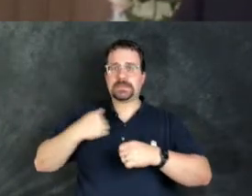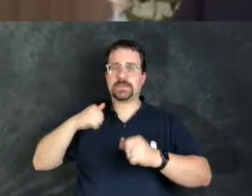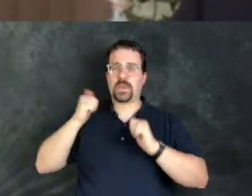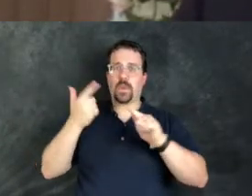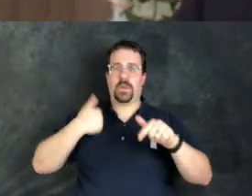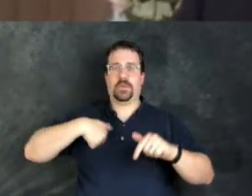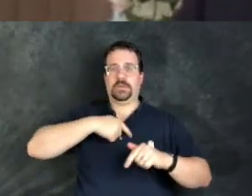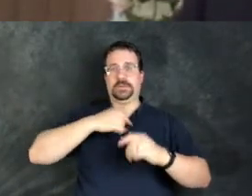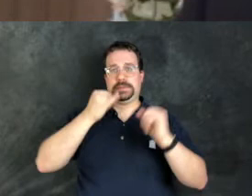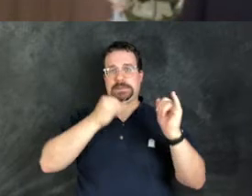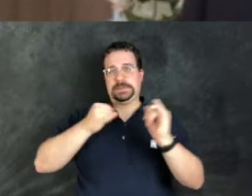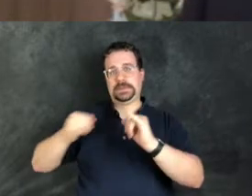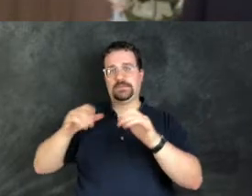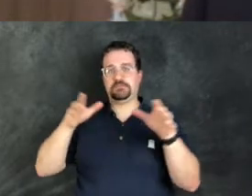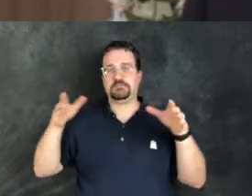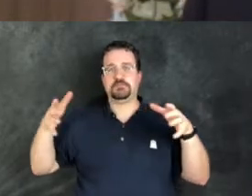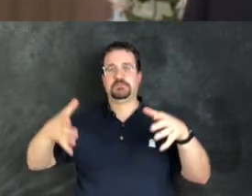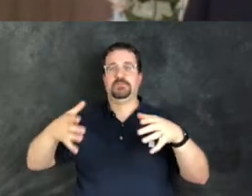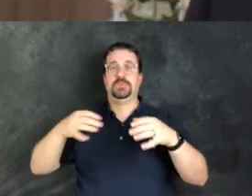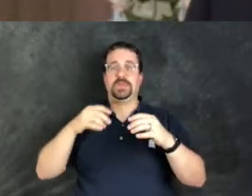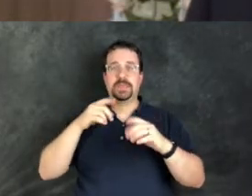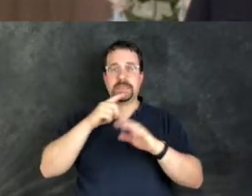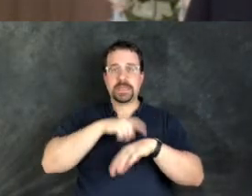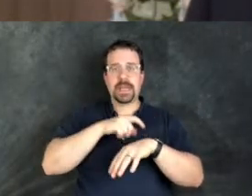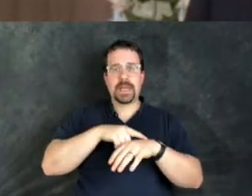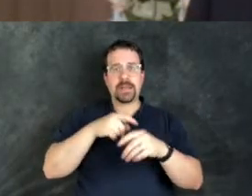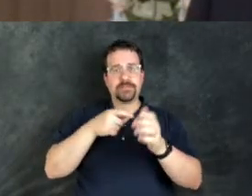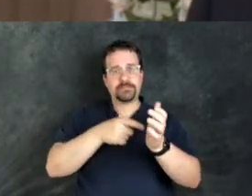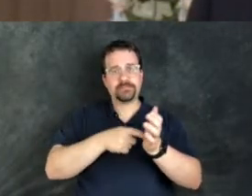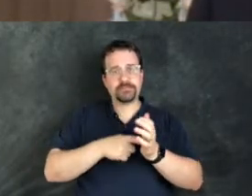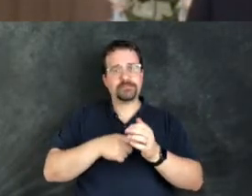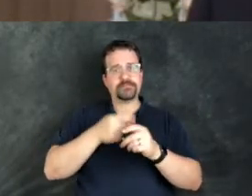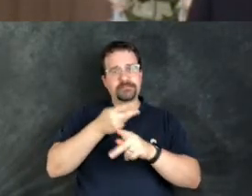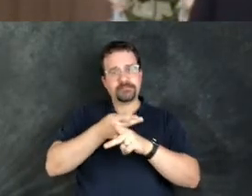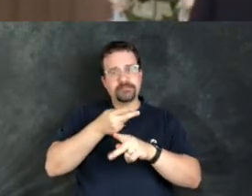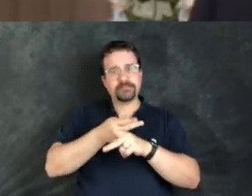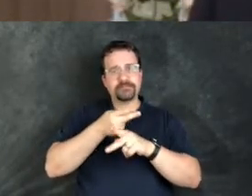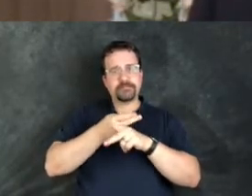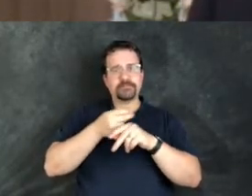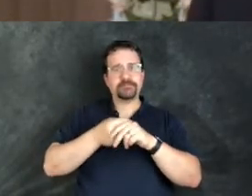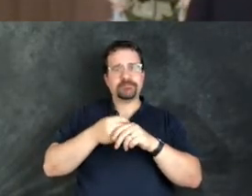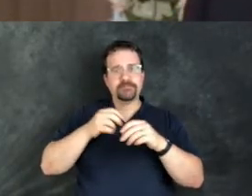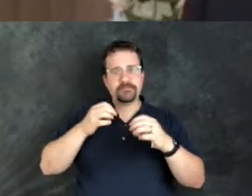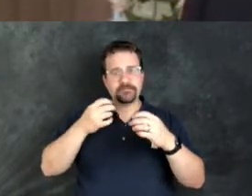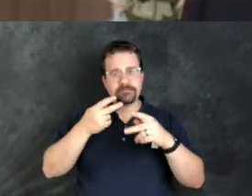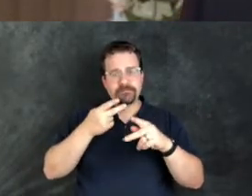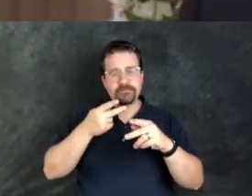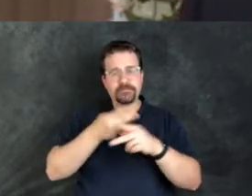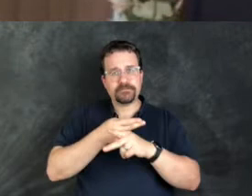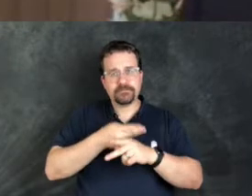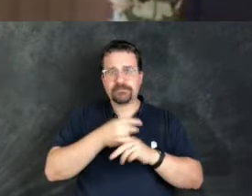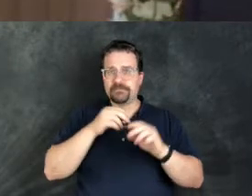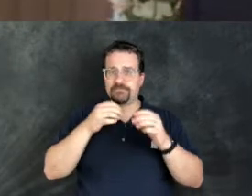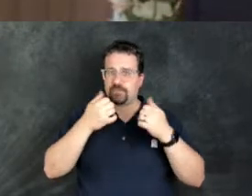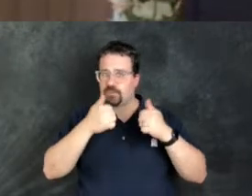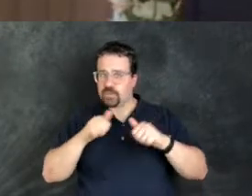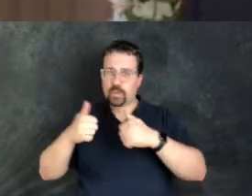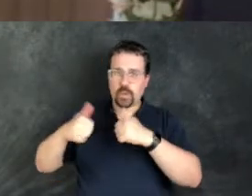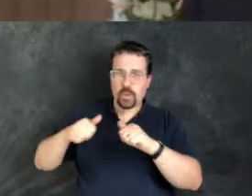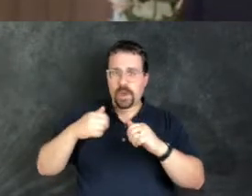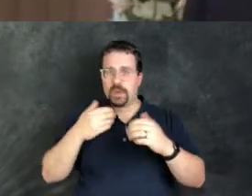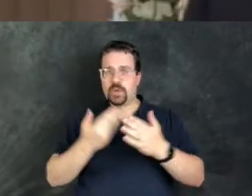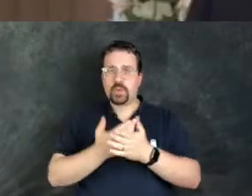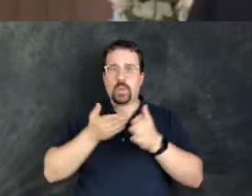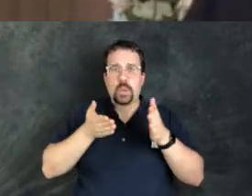us all individually and communally into a period that requires careful experimentation with new ways of living and